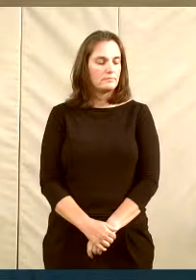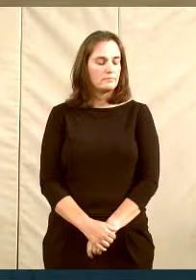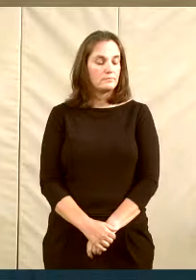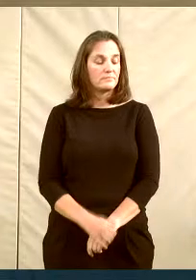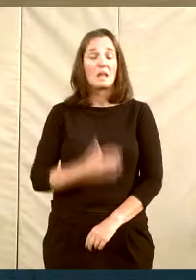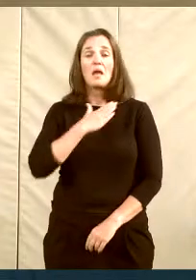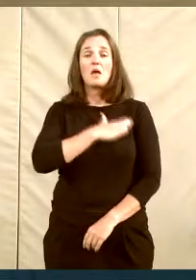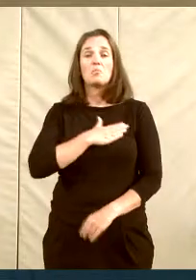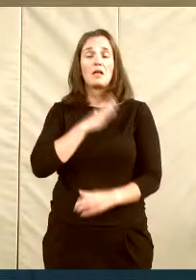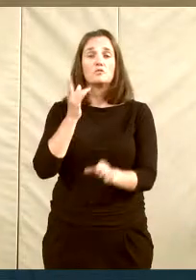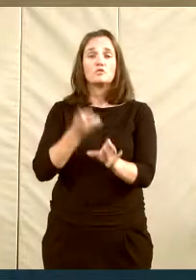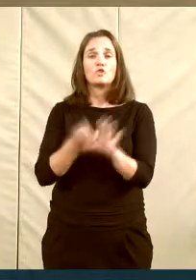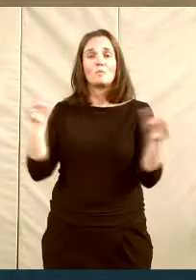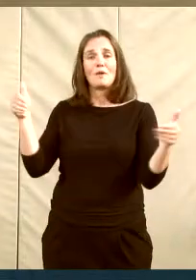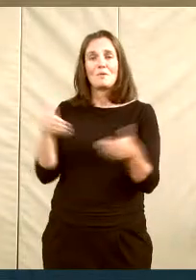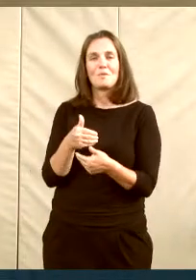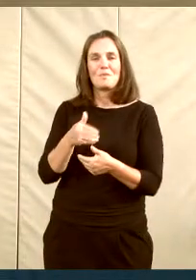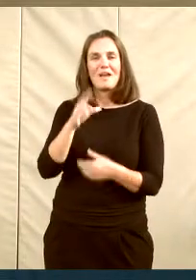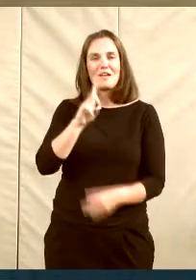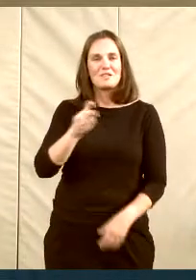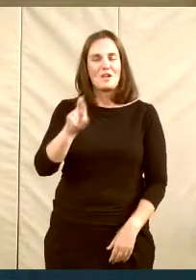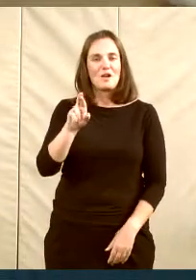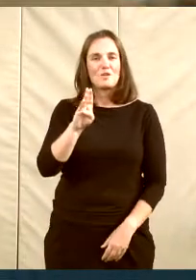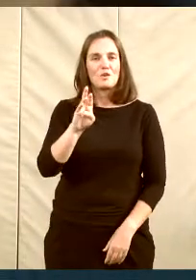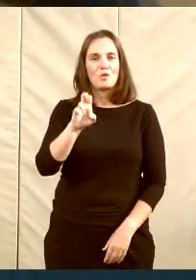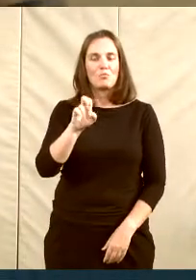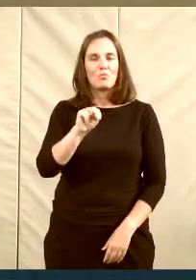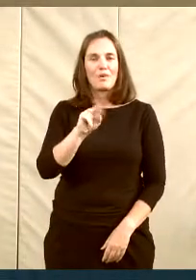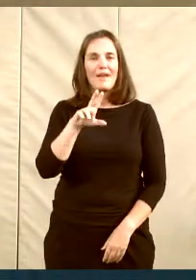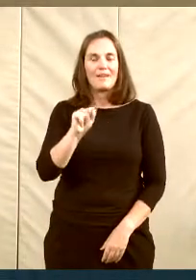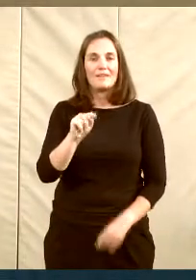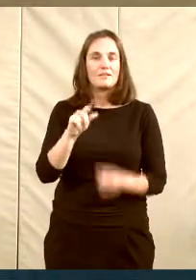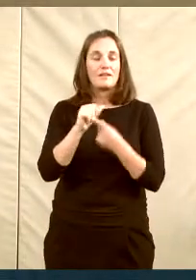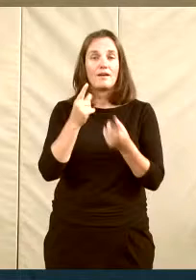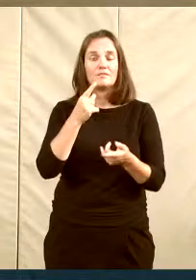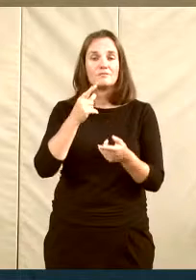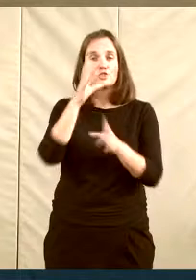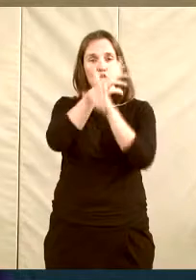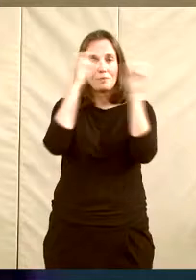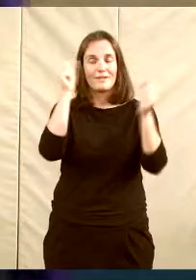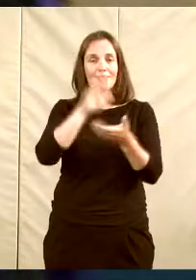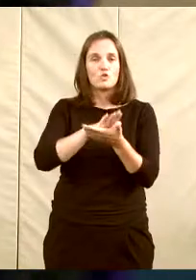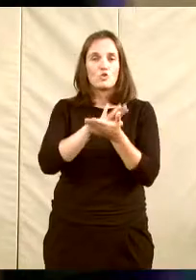Please join me in welcoming Dr. Fred Brin, Superintendent of Schools, to the podium.